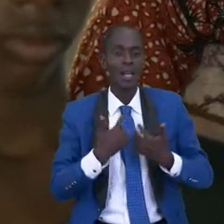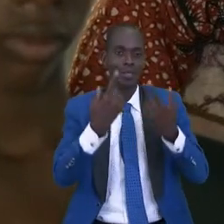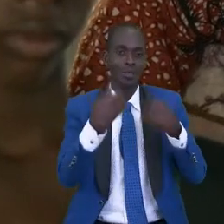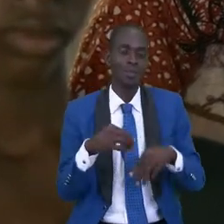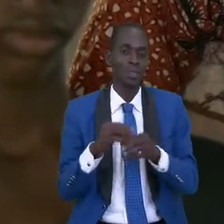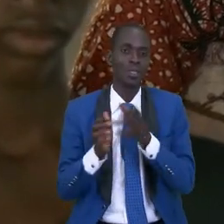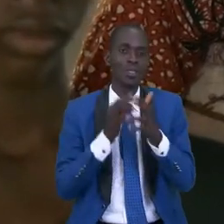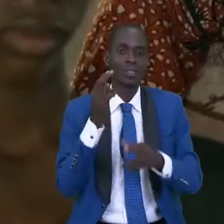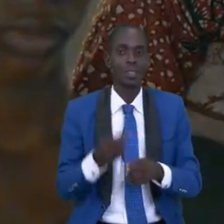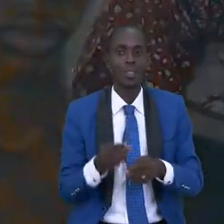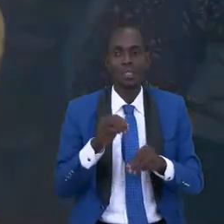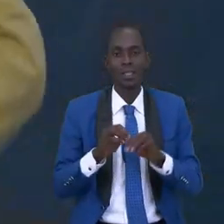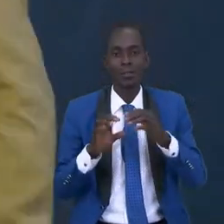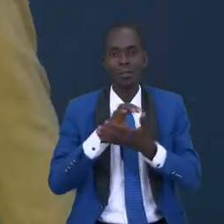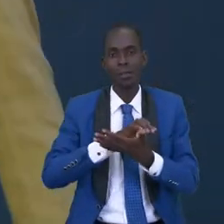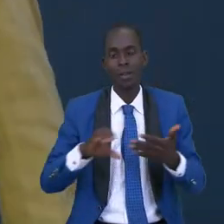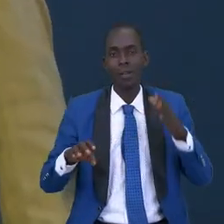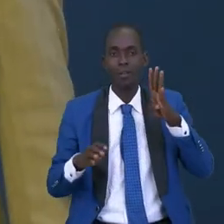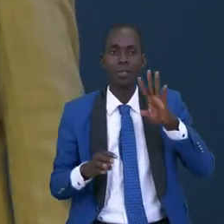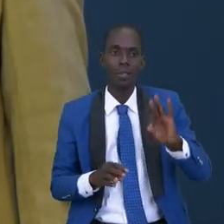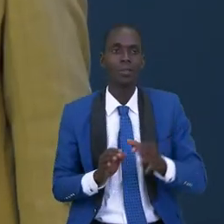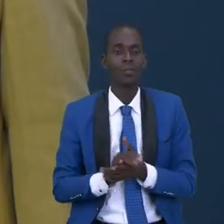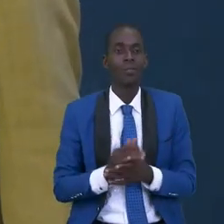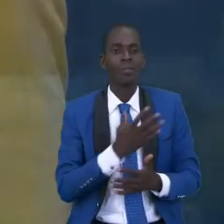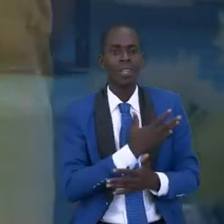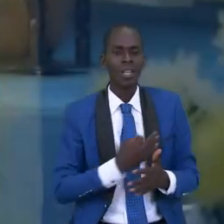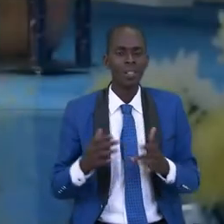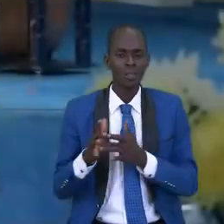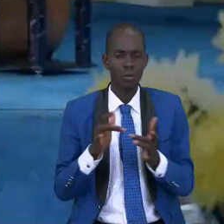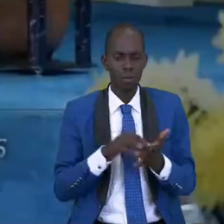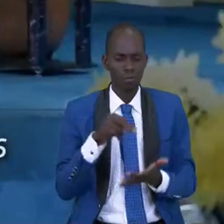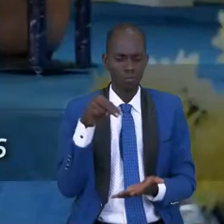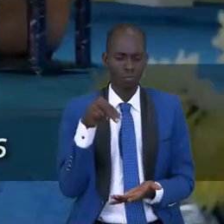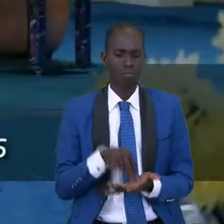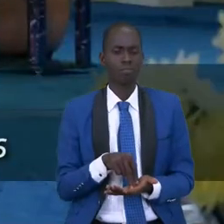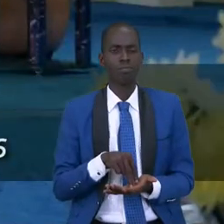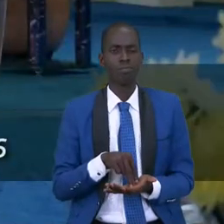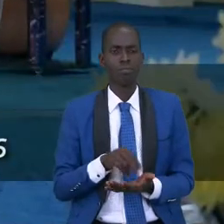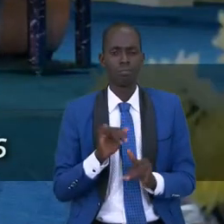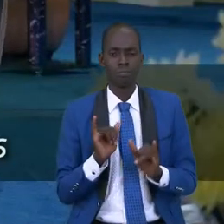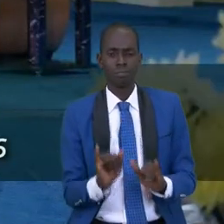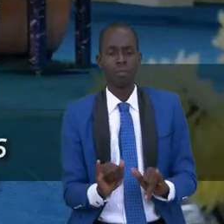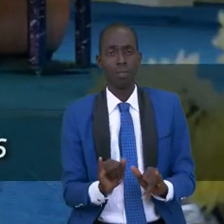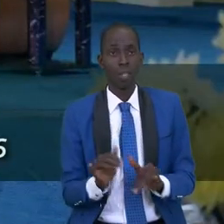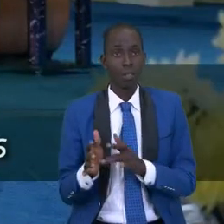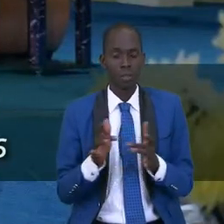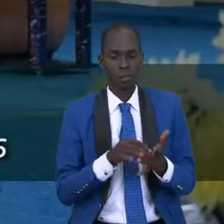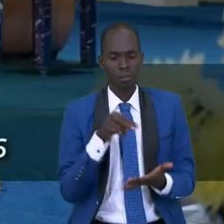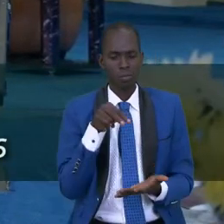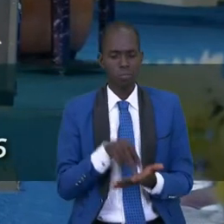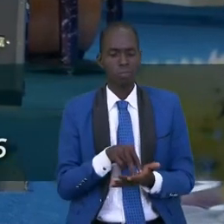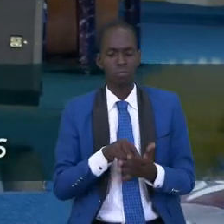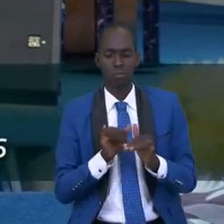verse 49, it says, and Jesus stood still. Jesus